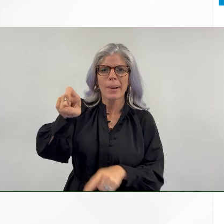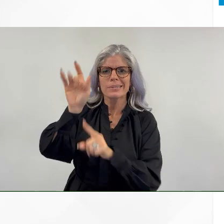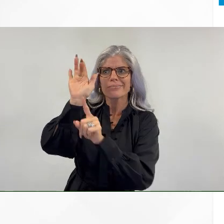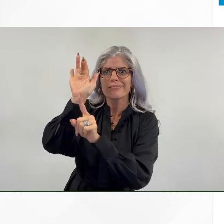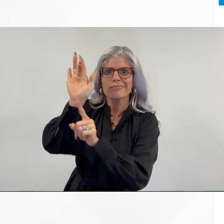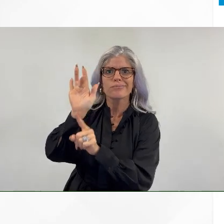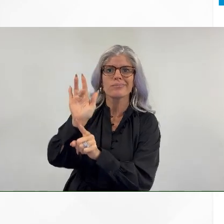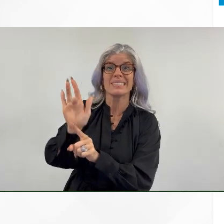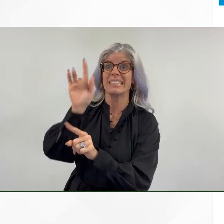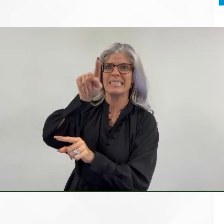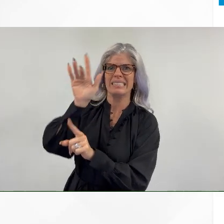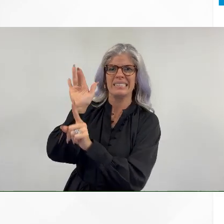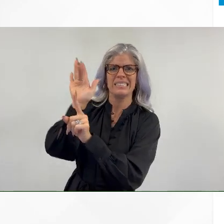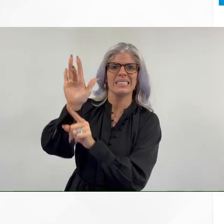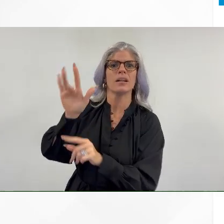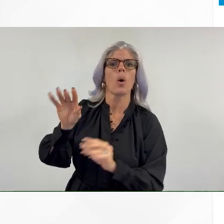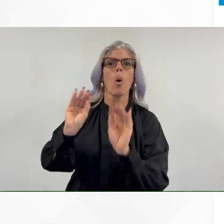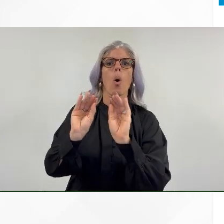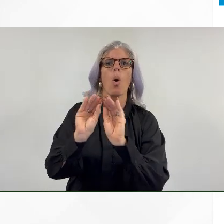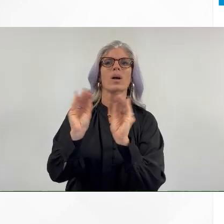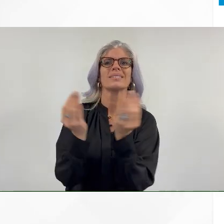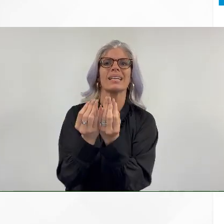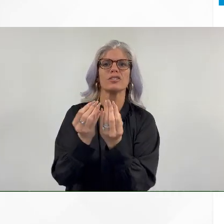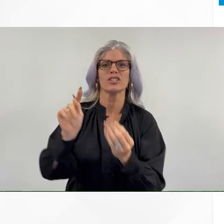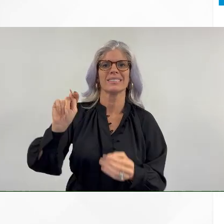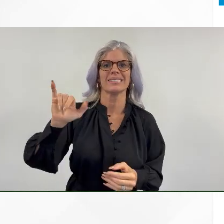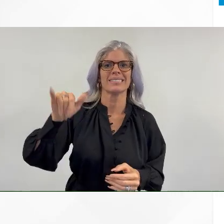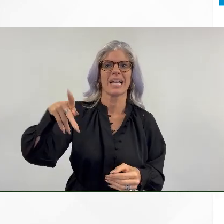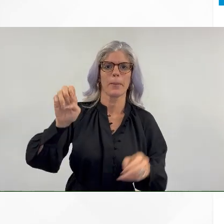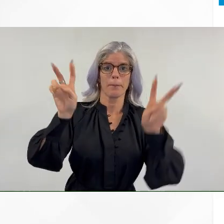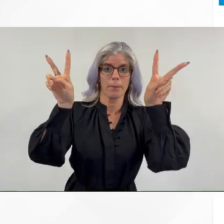an RPA to be submitted by the recipient on your behalf.